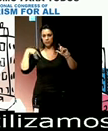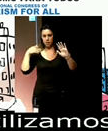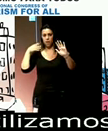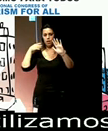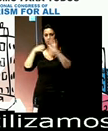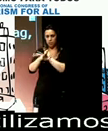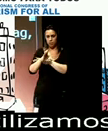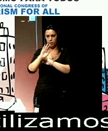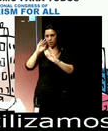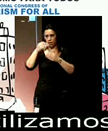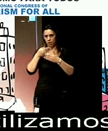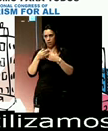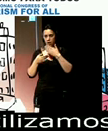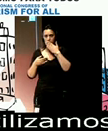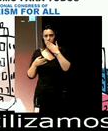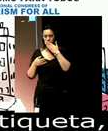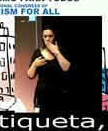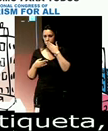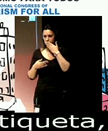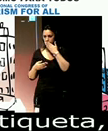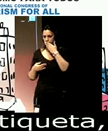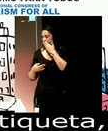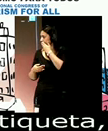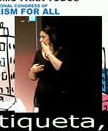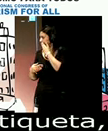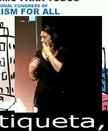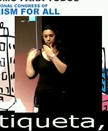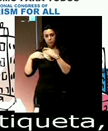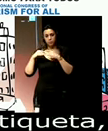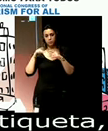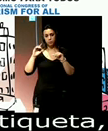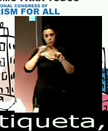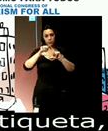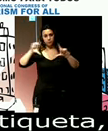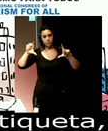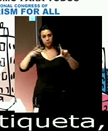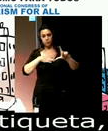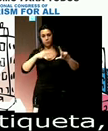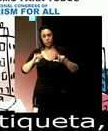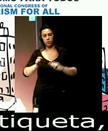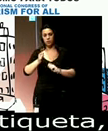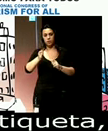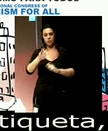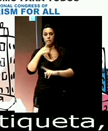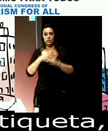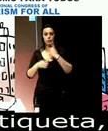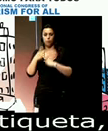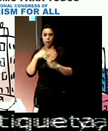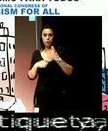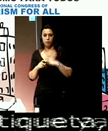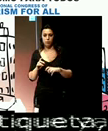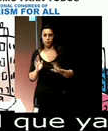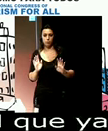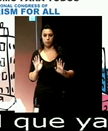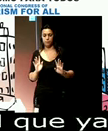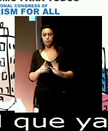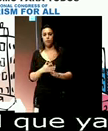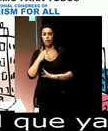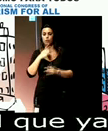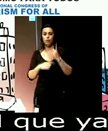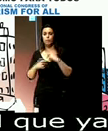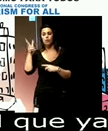and send off your acoustic information to your left-at-homes and from the Congress. So